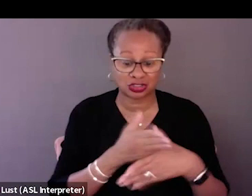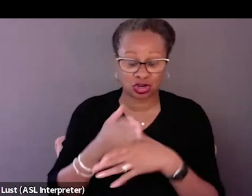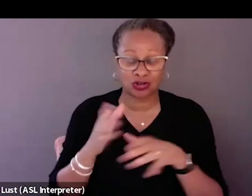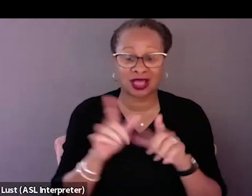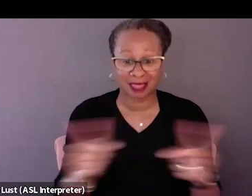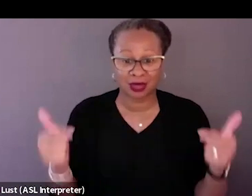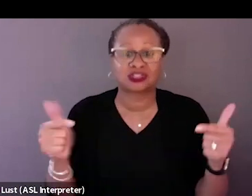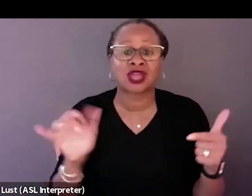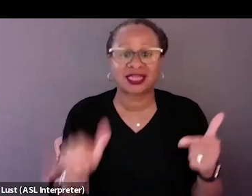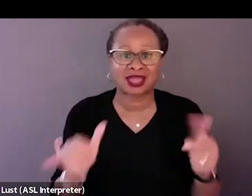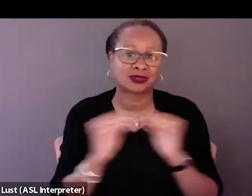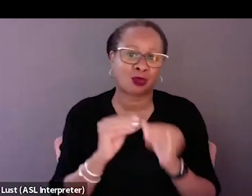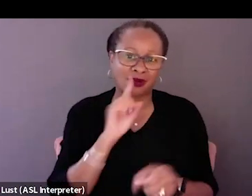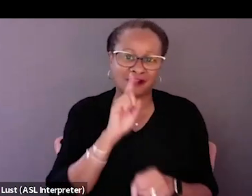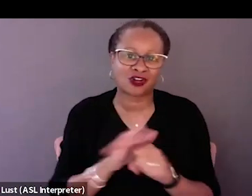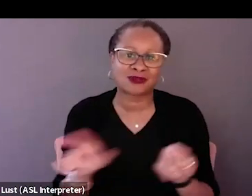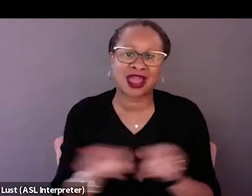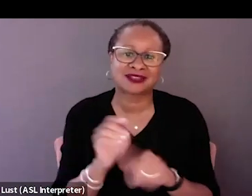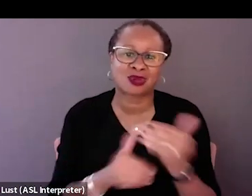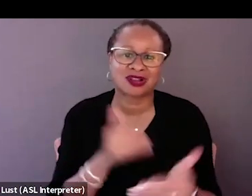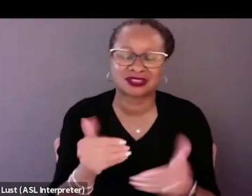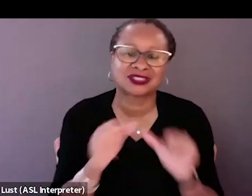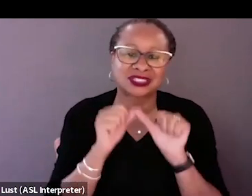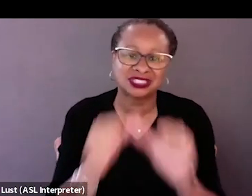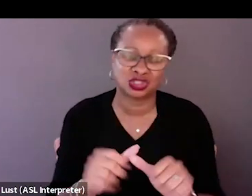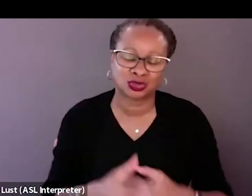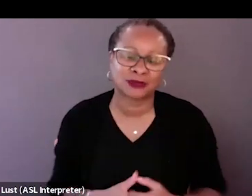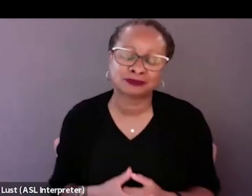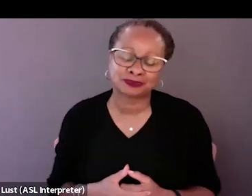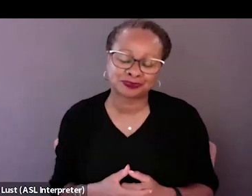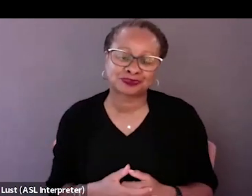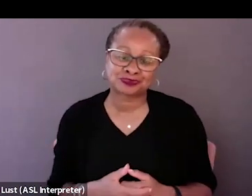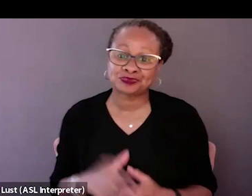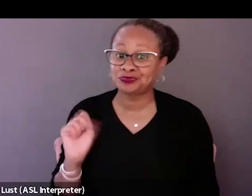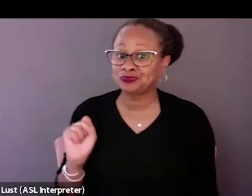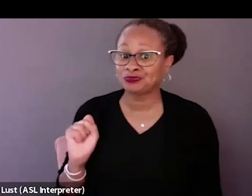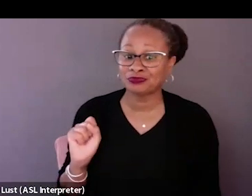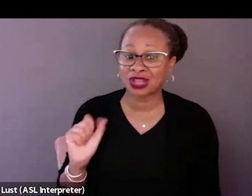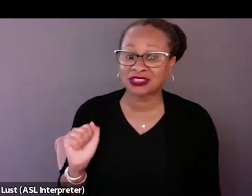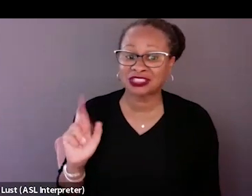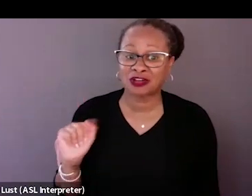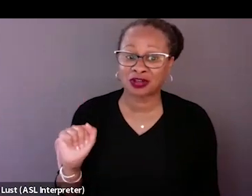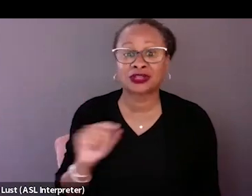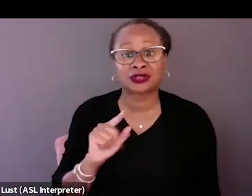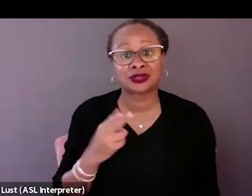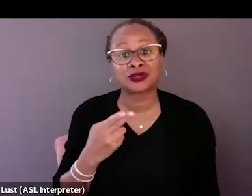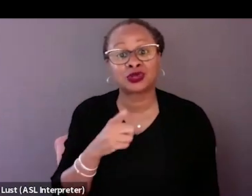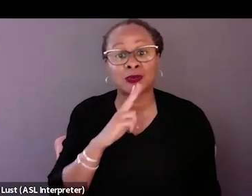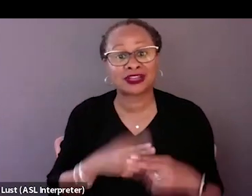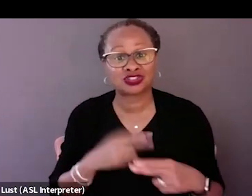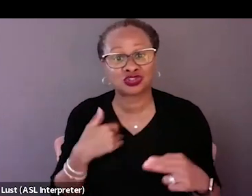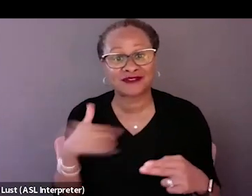was just further confirmed as the process continued. Sarah, you mentioned that you had kind of a